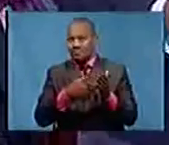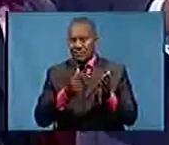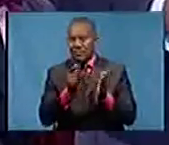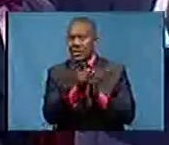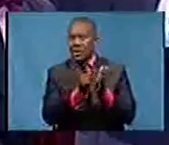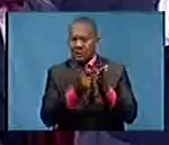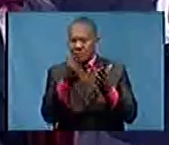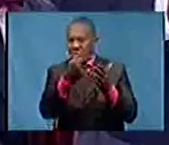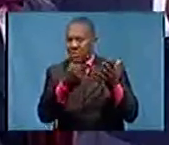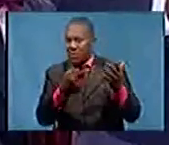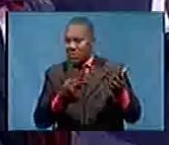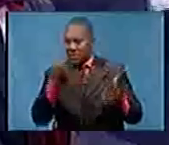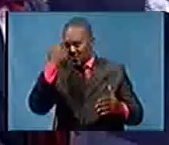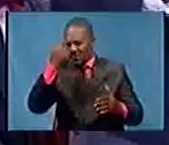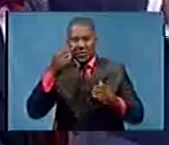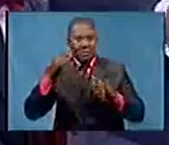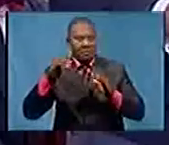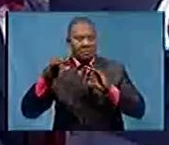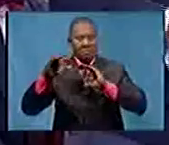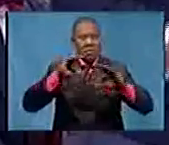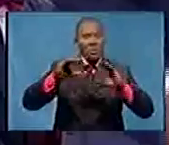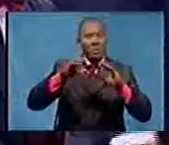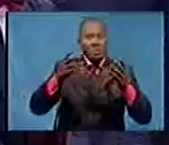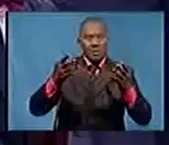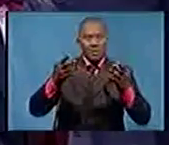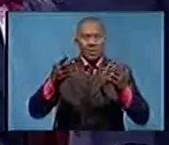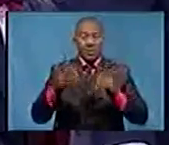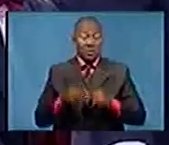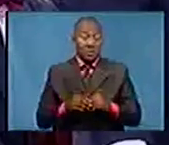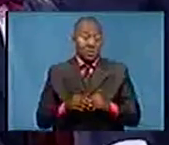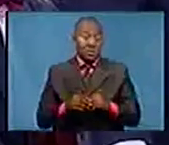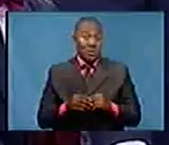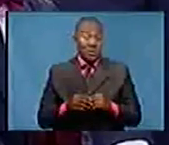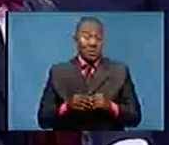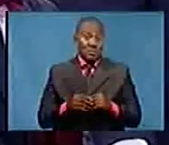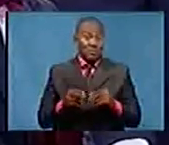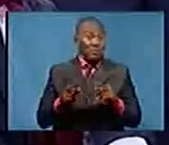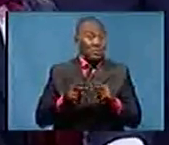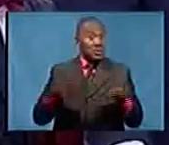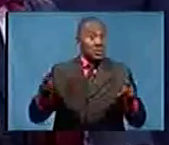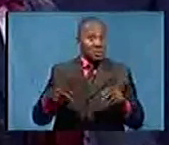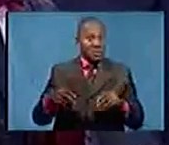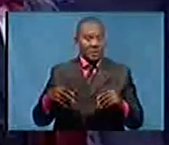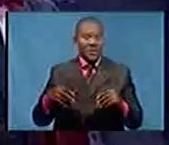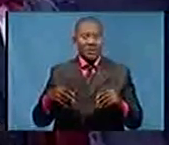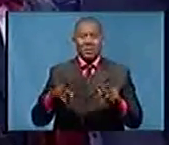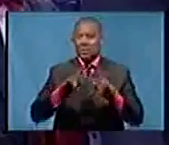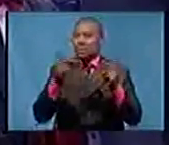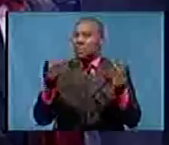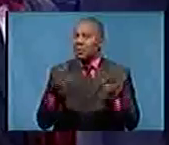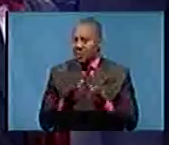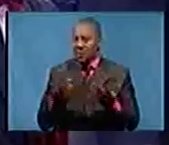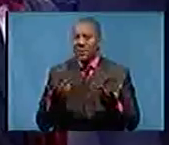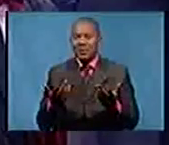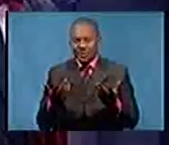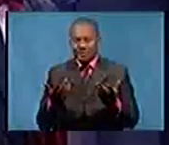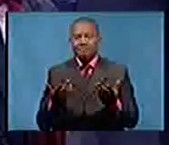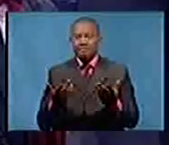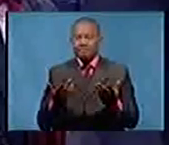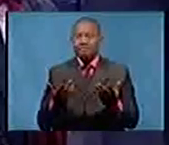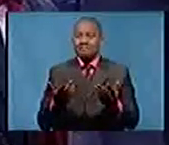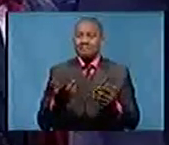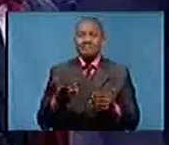happened. So the party, in fact, has taken some steps to ensure that it